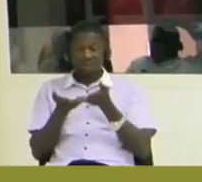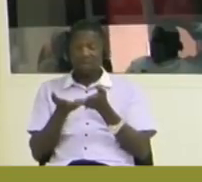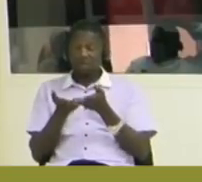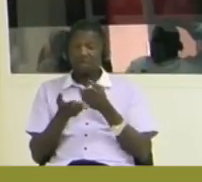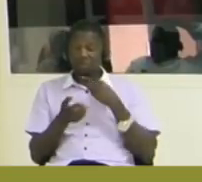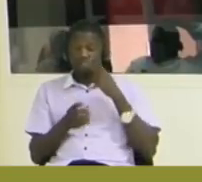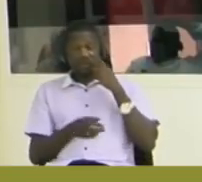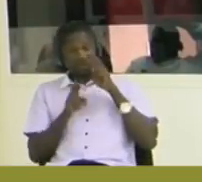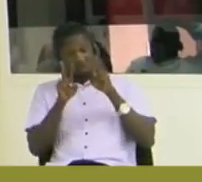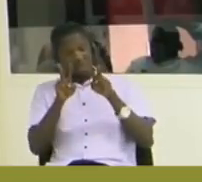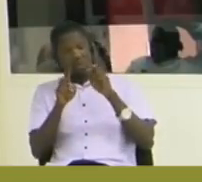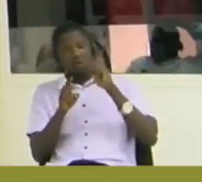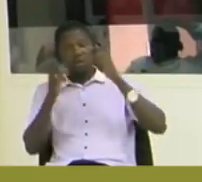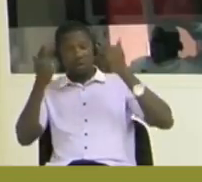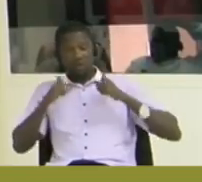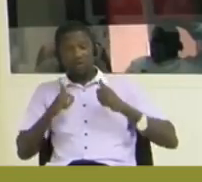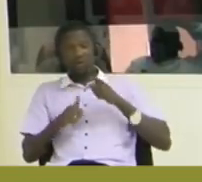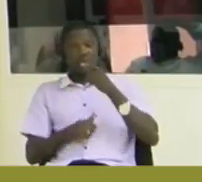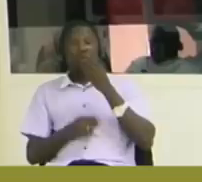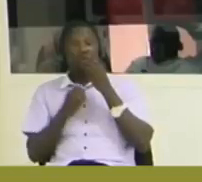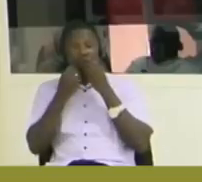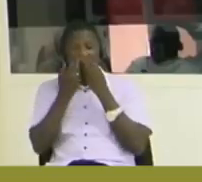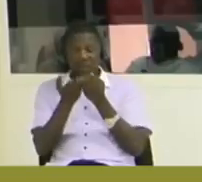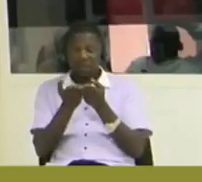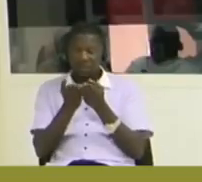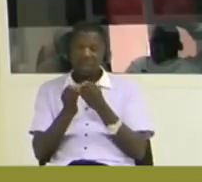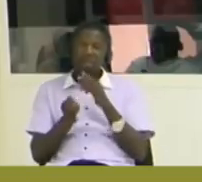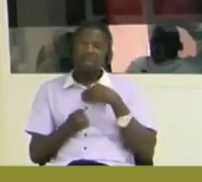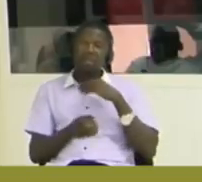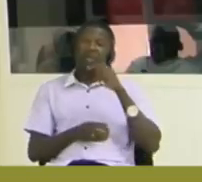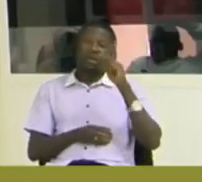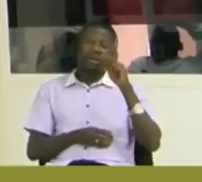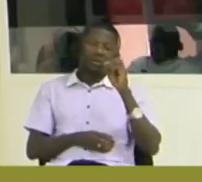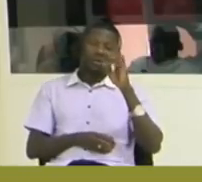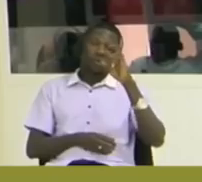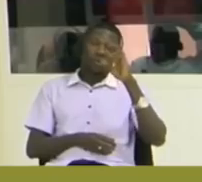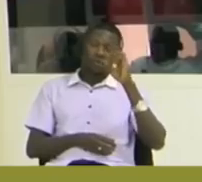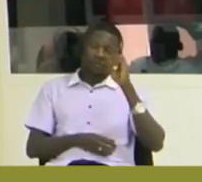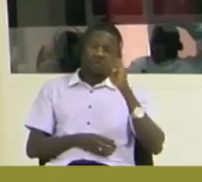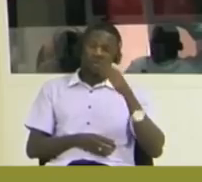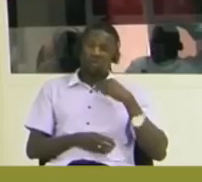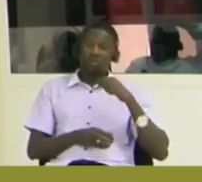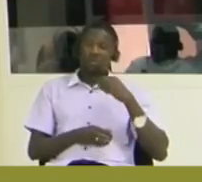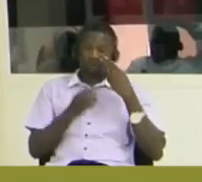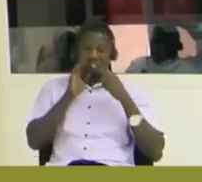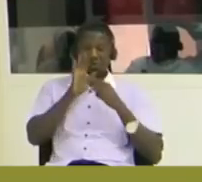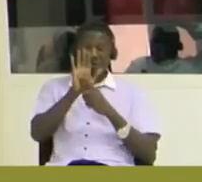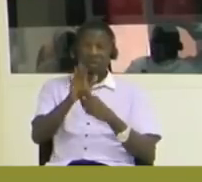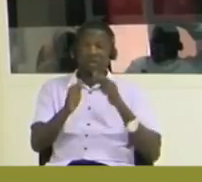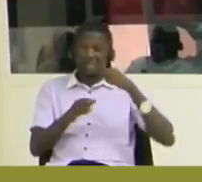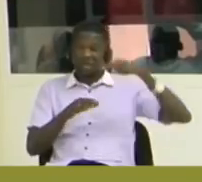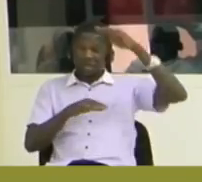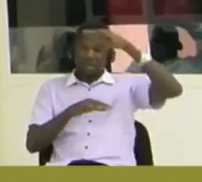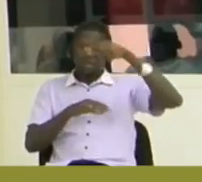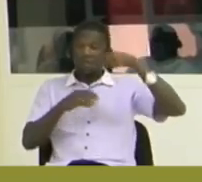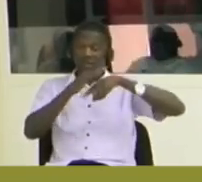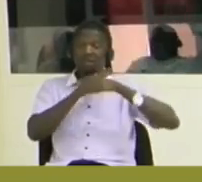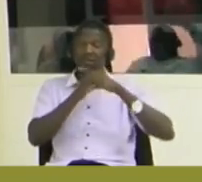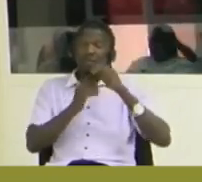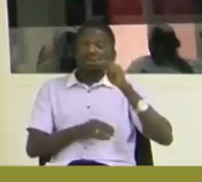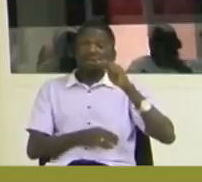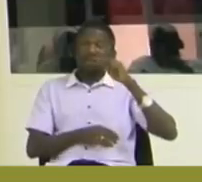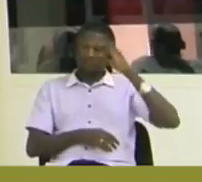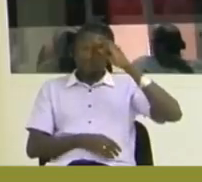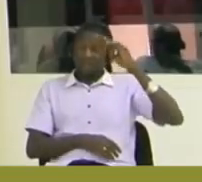of what was happening. Would you say that Koro was regarded highly in cabinet, well, above others? Even if